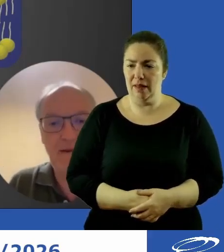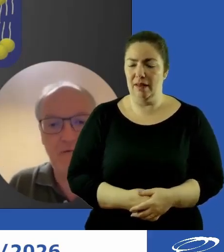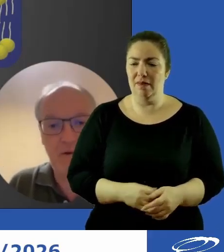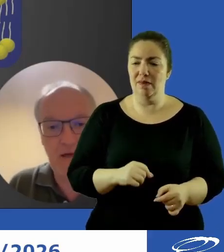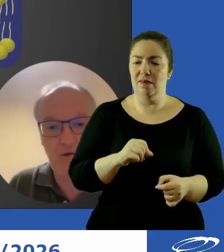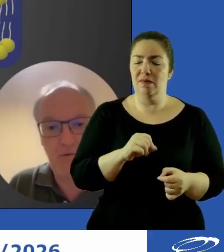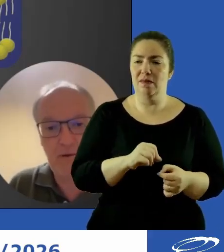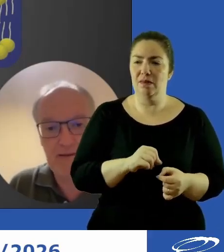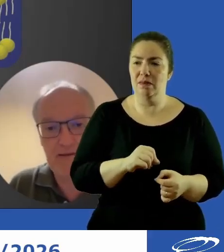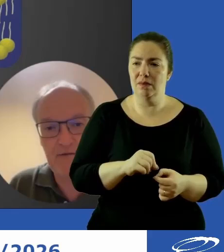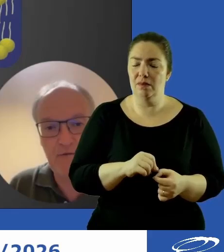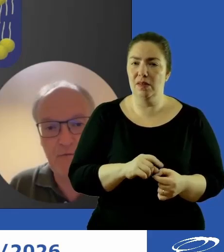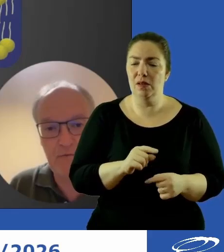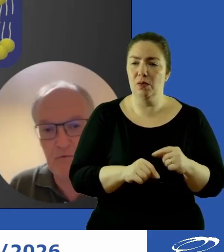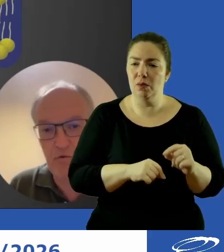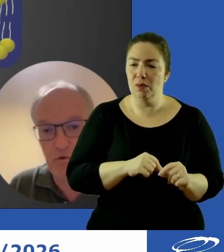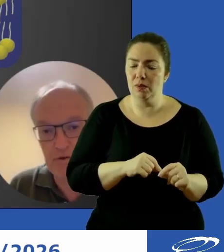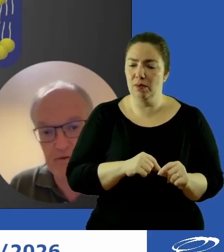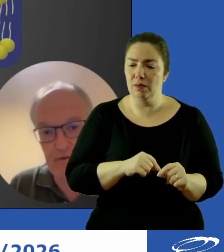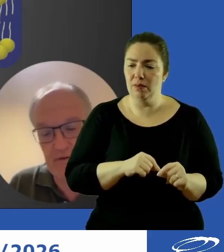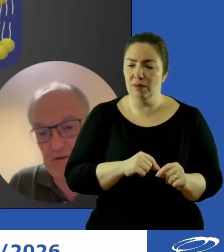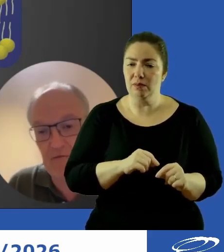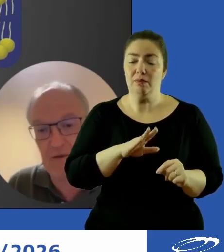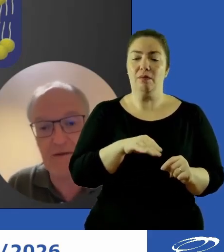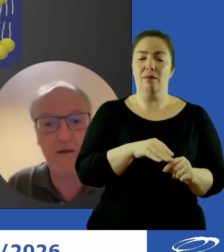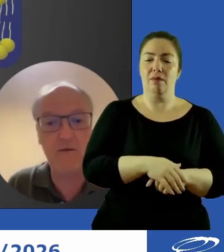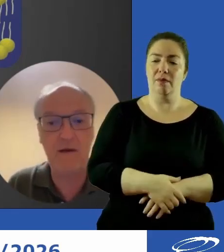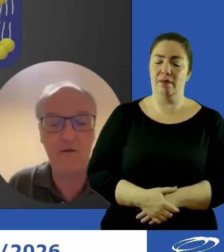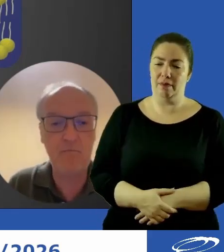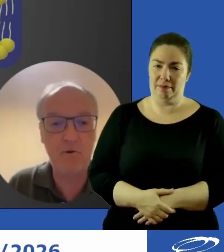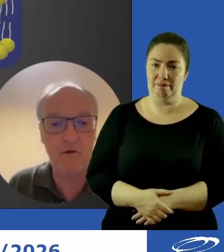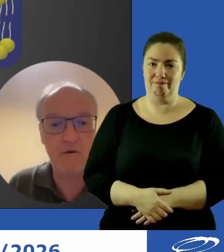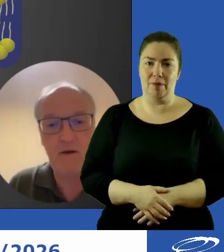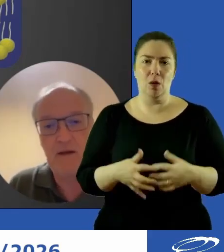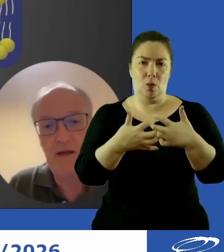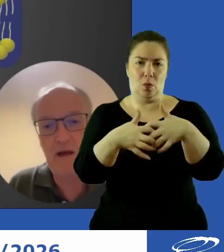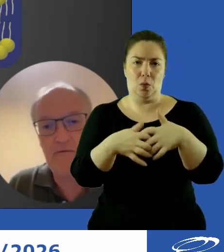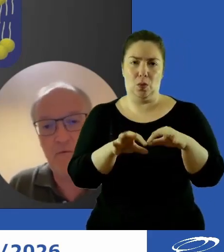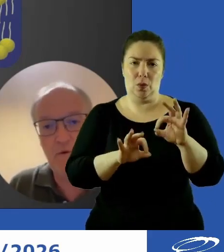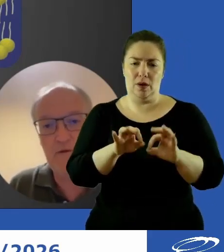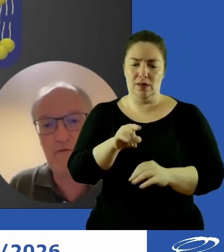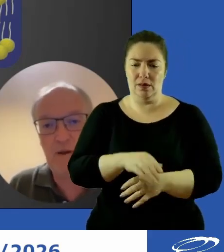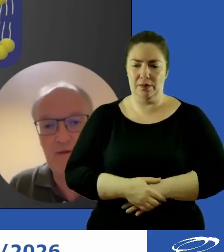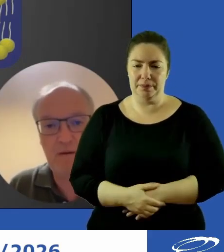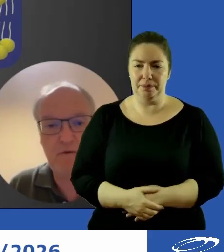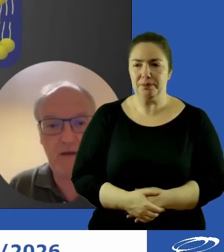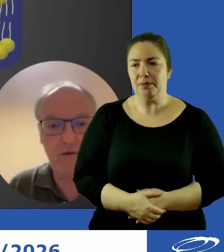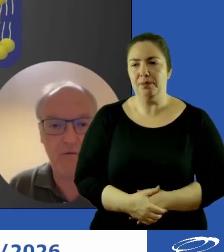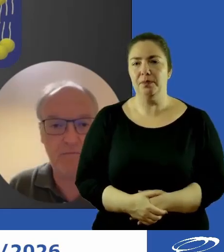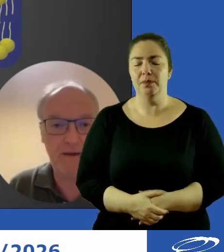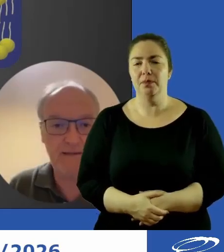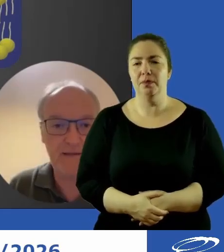enzymatic reaction, binding to sugars. This is the transglycosylation process. And afterwards, the